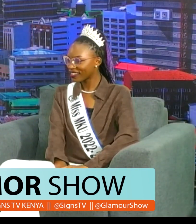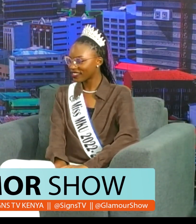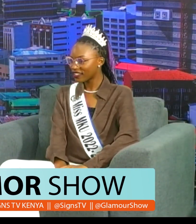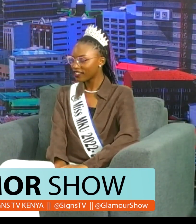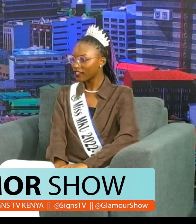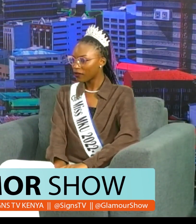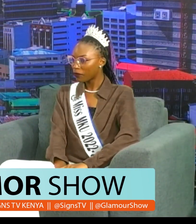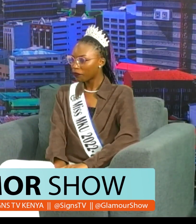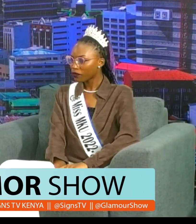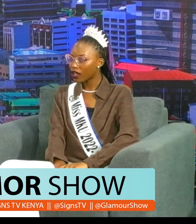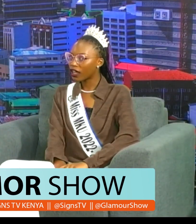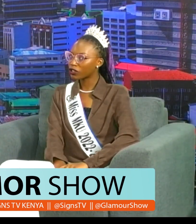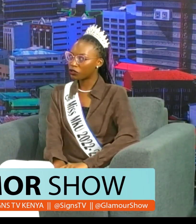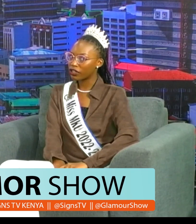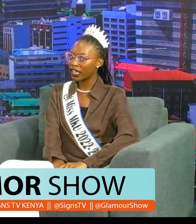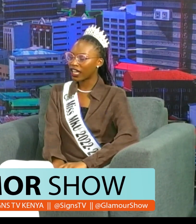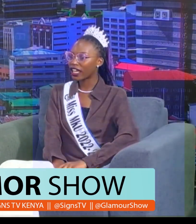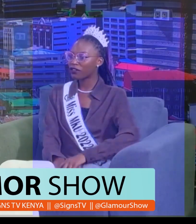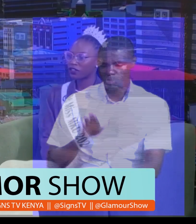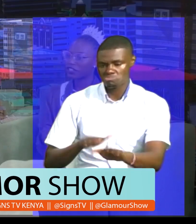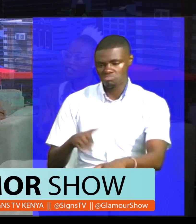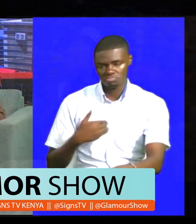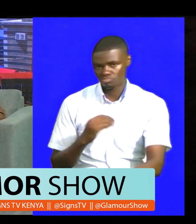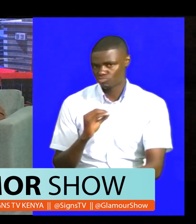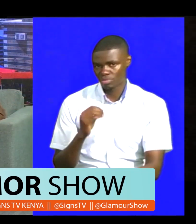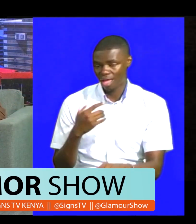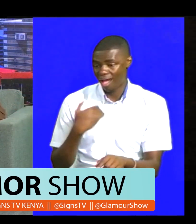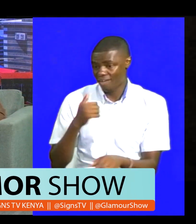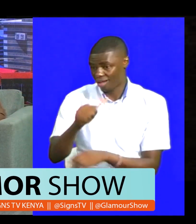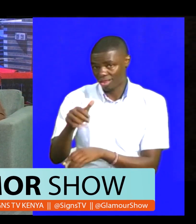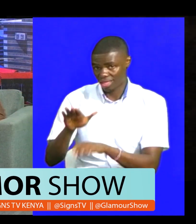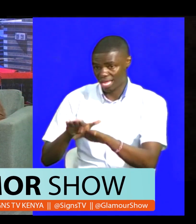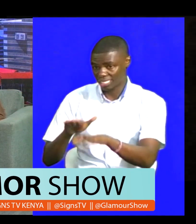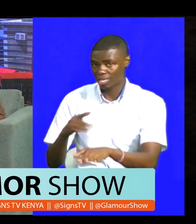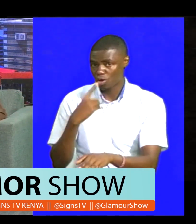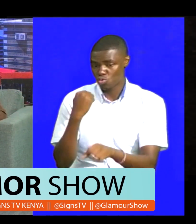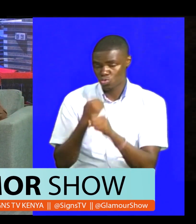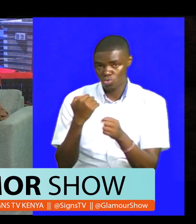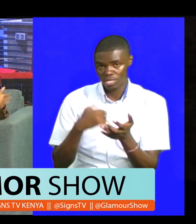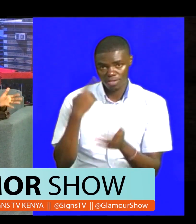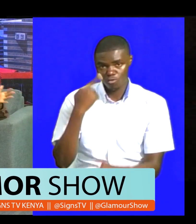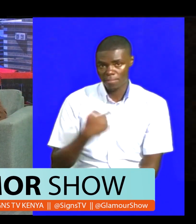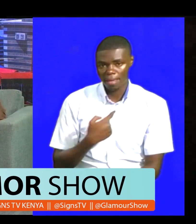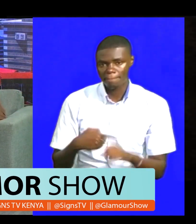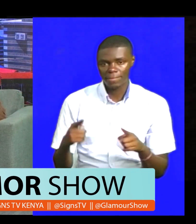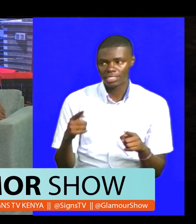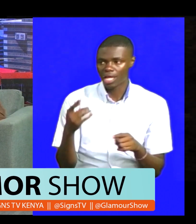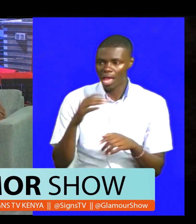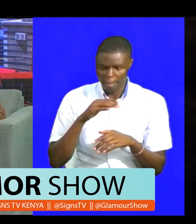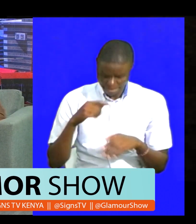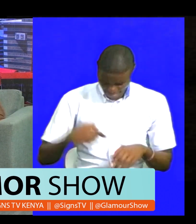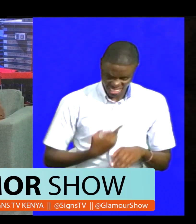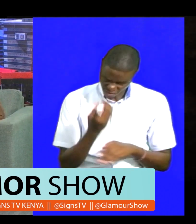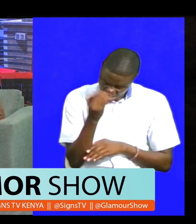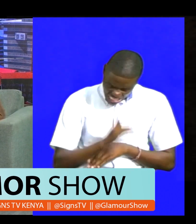Do you work as a tailor yourself? Not really. I have a tailor who does it for me, but I give all the designs to the